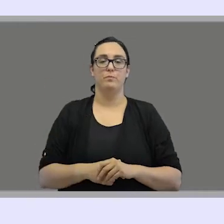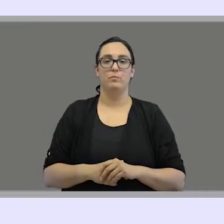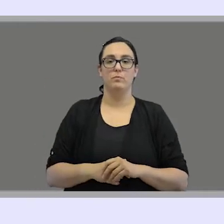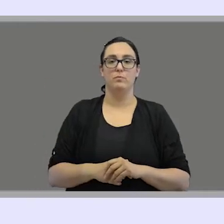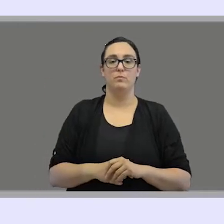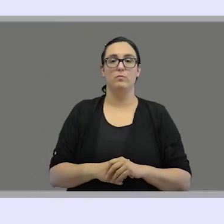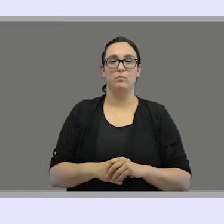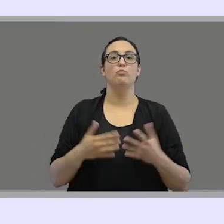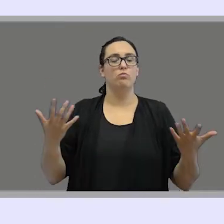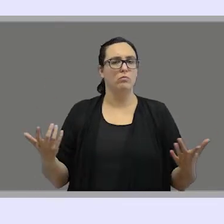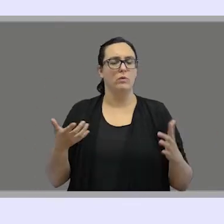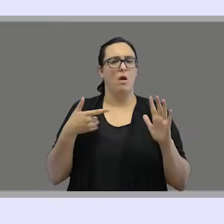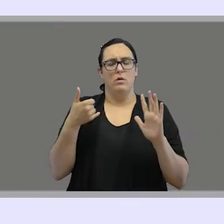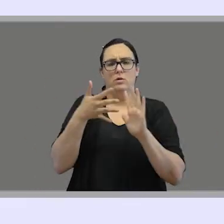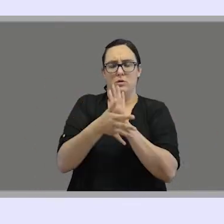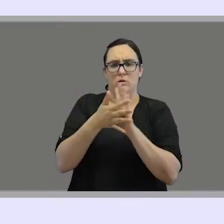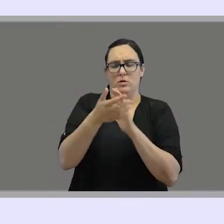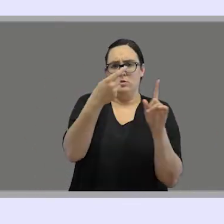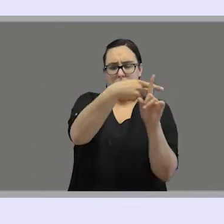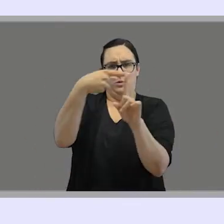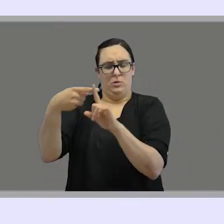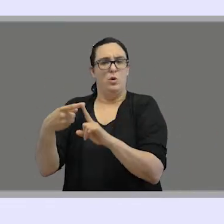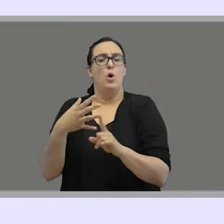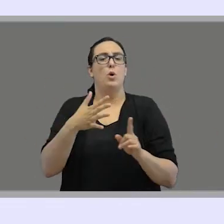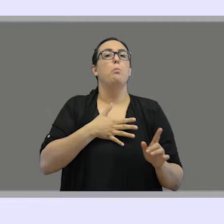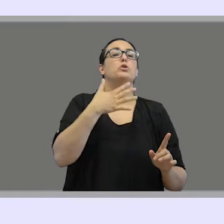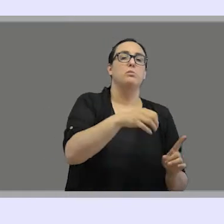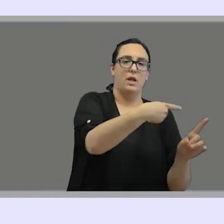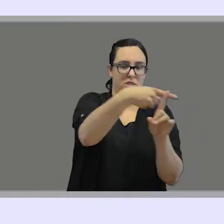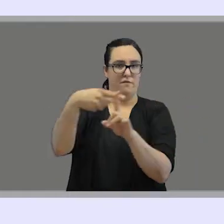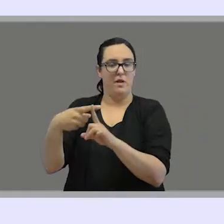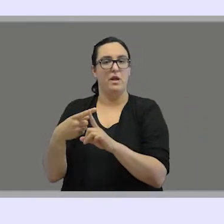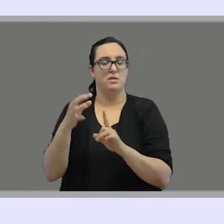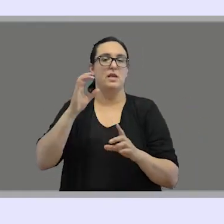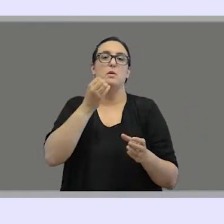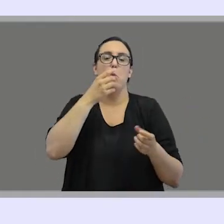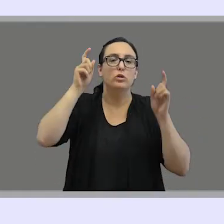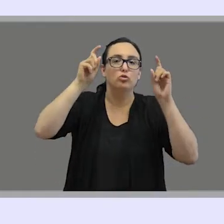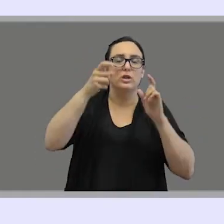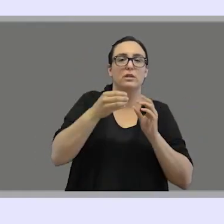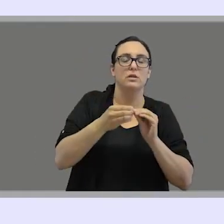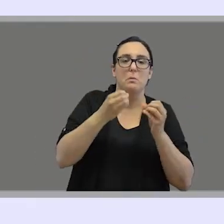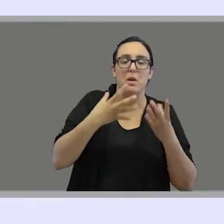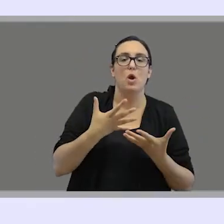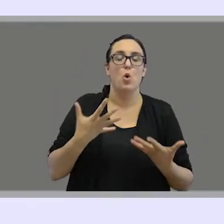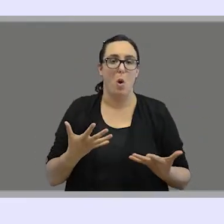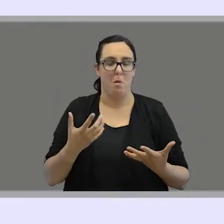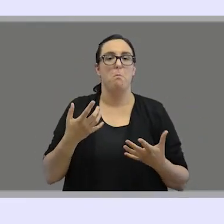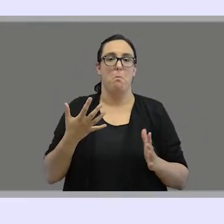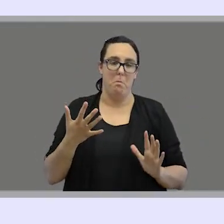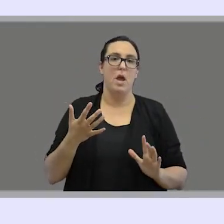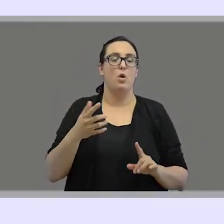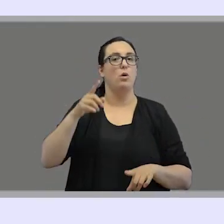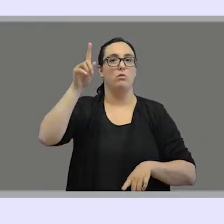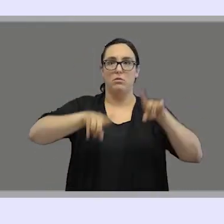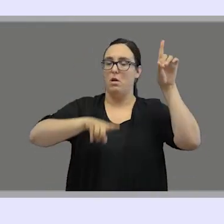different possibilities and best practices, but we have to bear in mind that the services that use sign language may vary